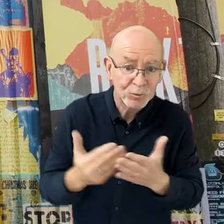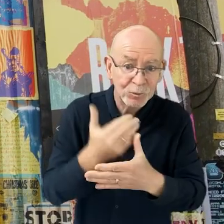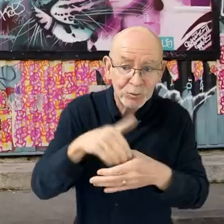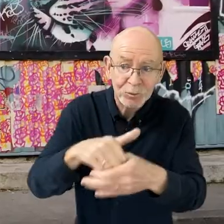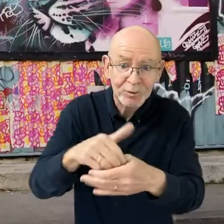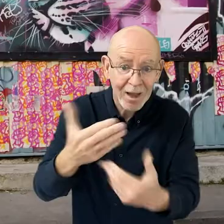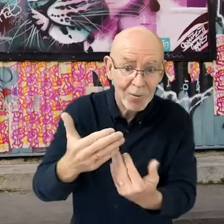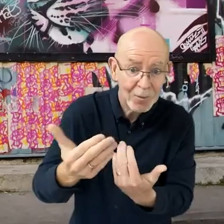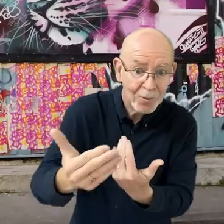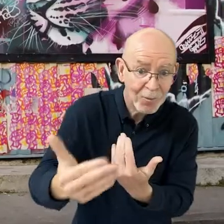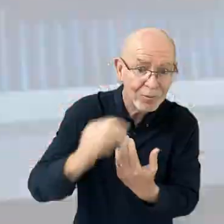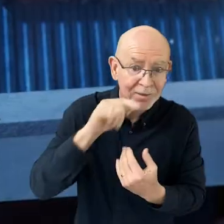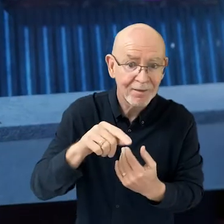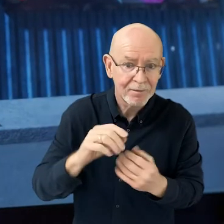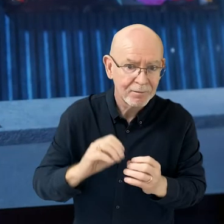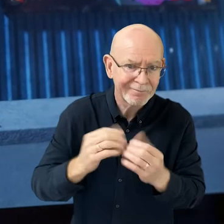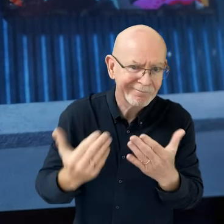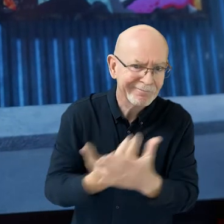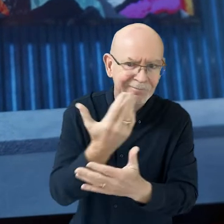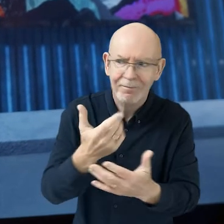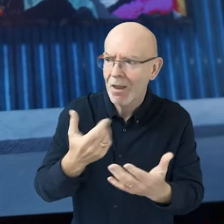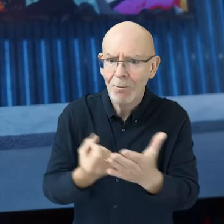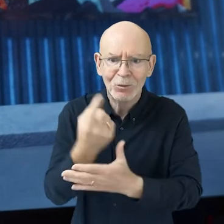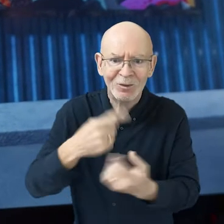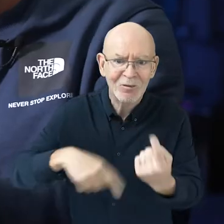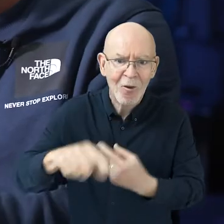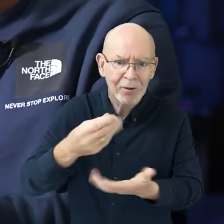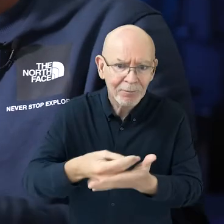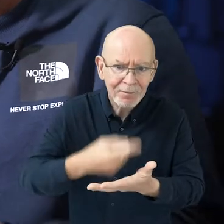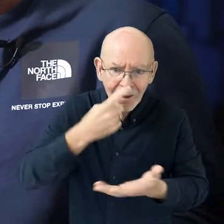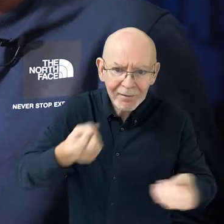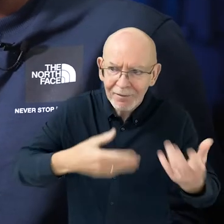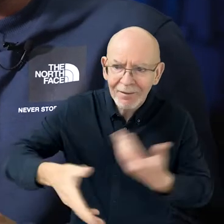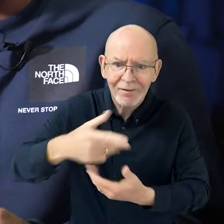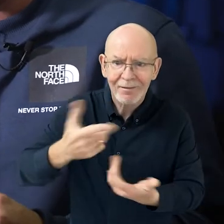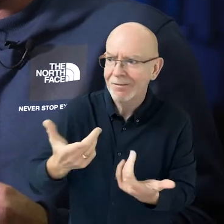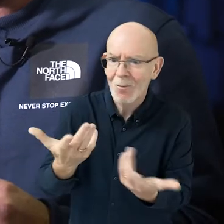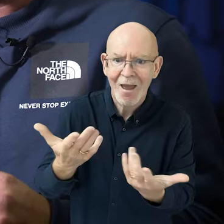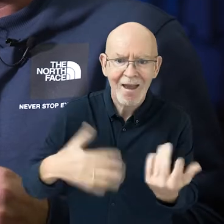is a new content delivery pipeline and a new kind of economic opportunity